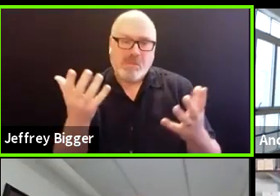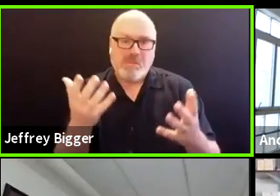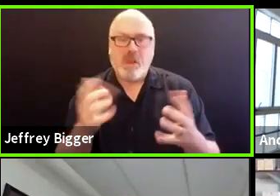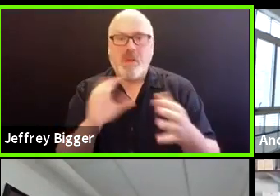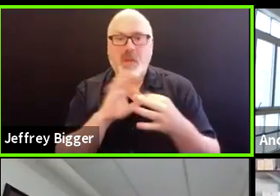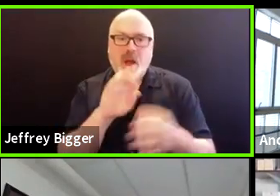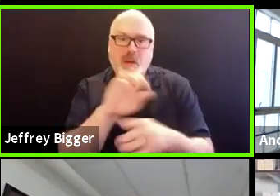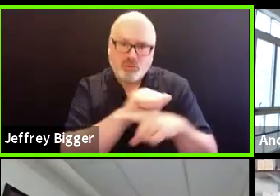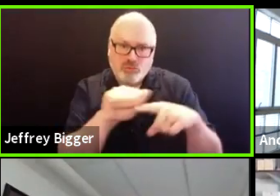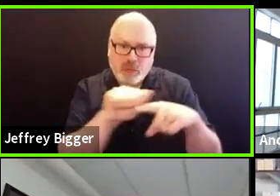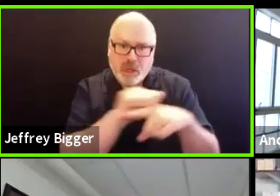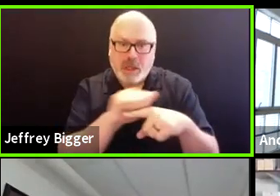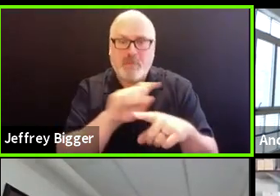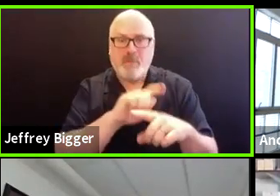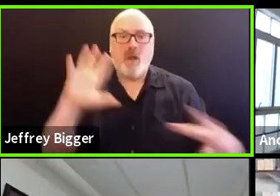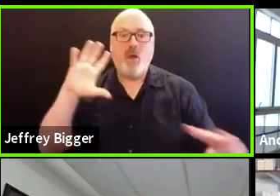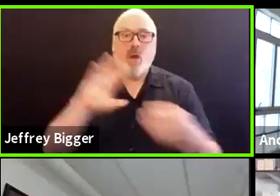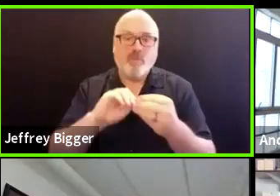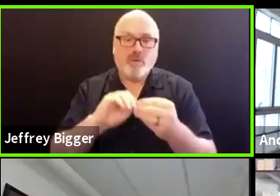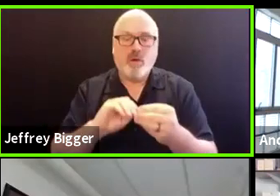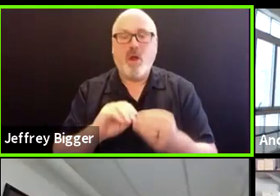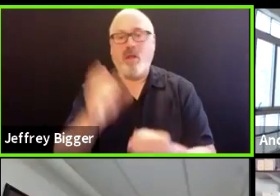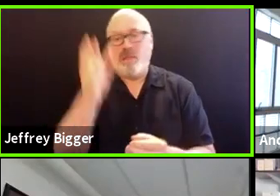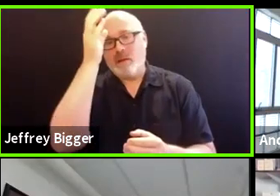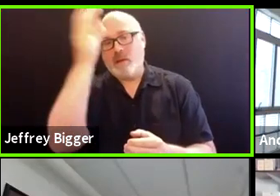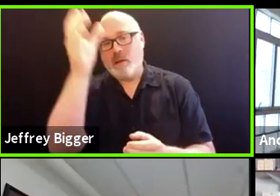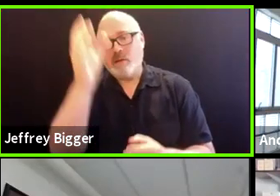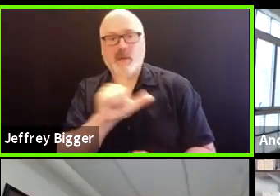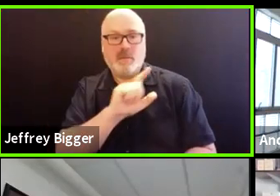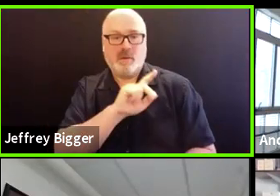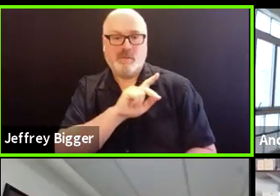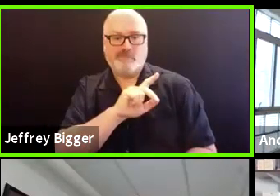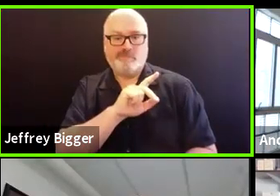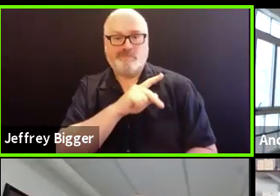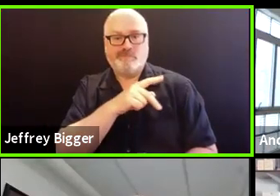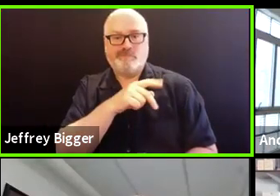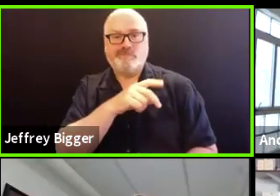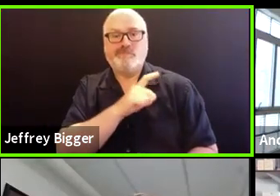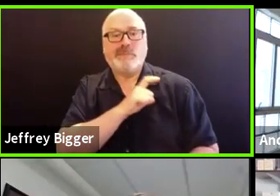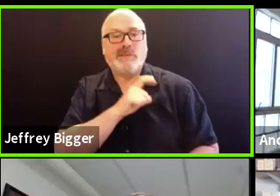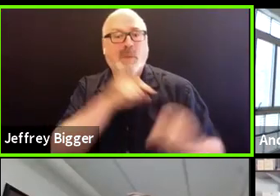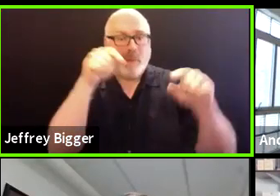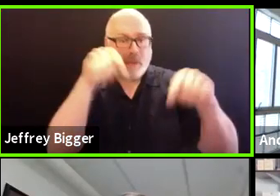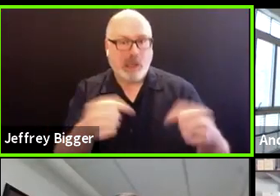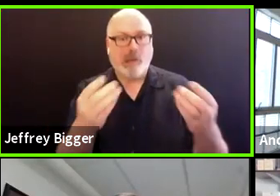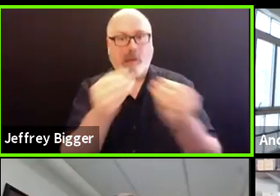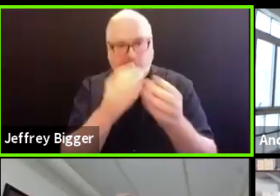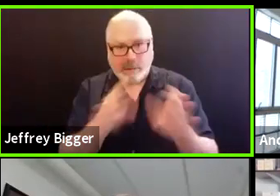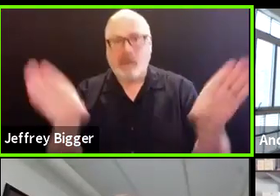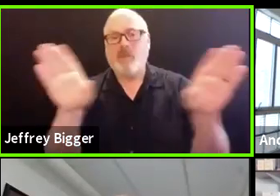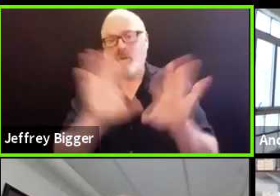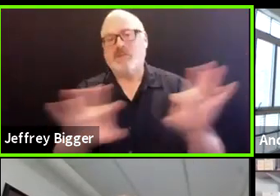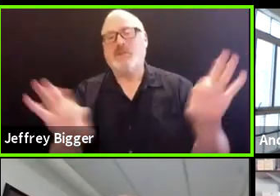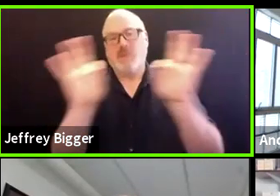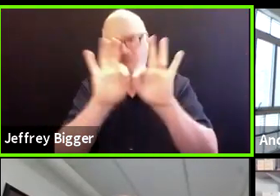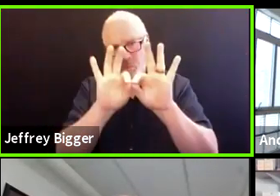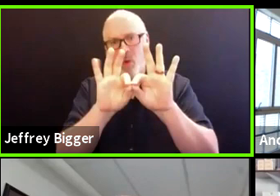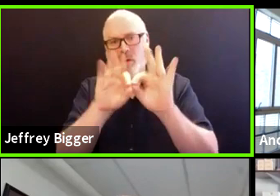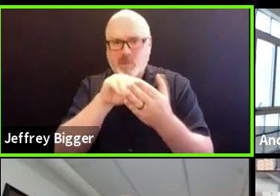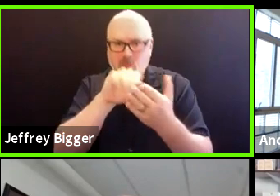I think overall the concept of law enforcement on campus and making sure we're keeping good data on that and having a conversation on disparities if there are